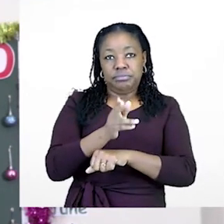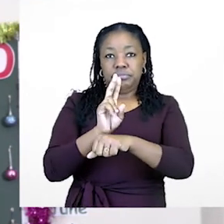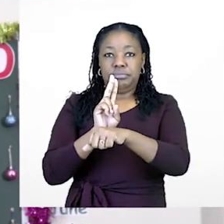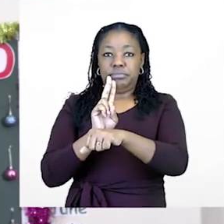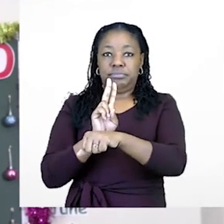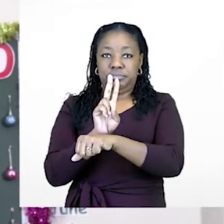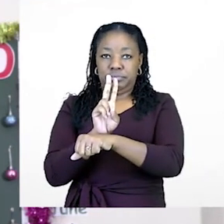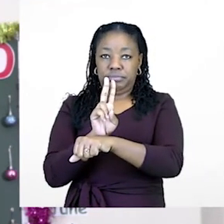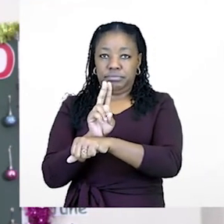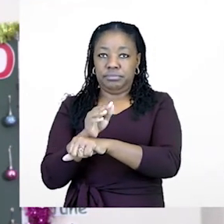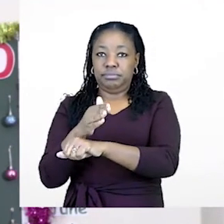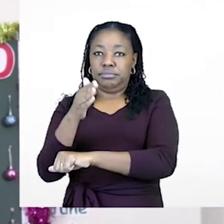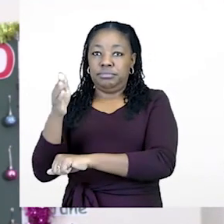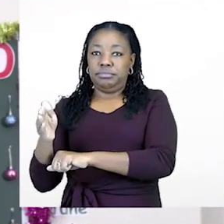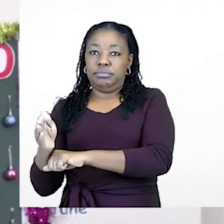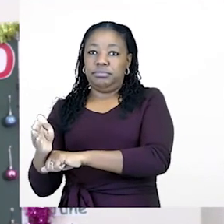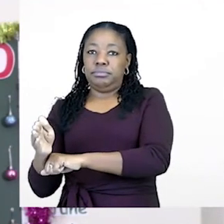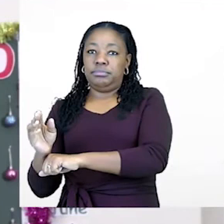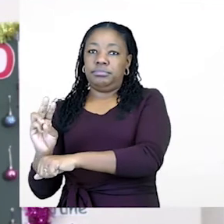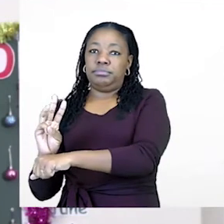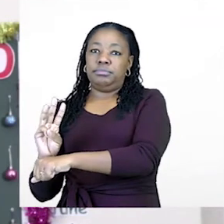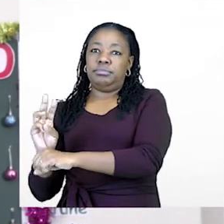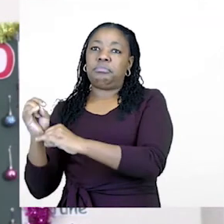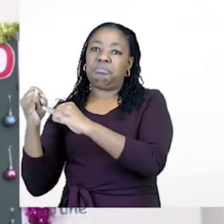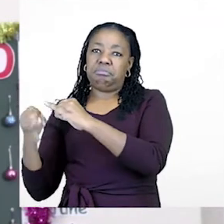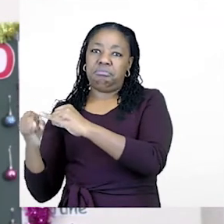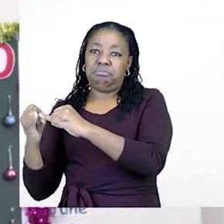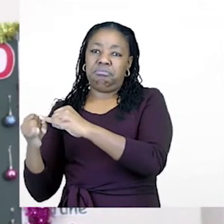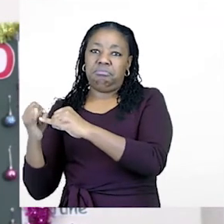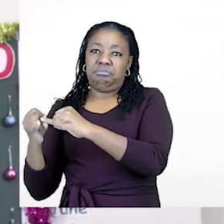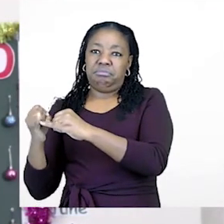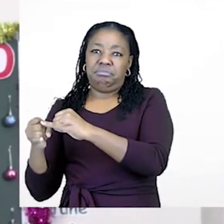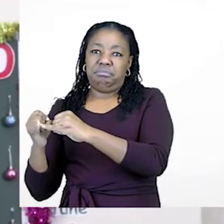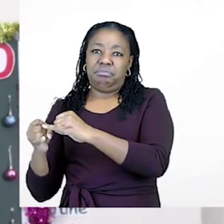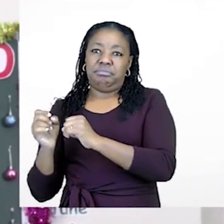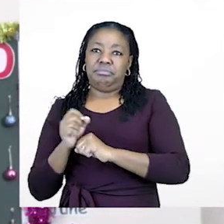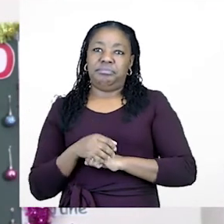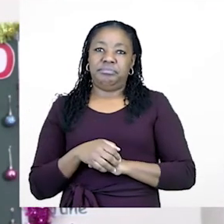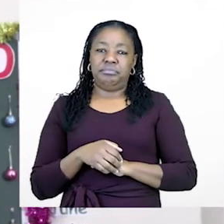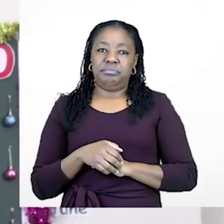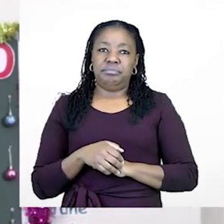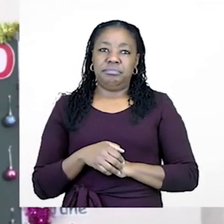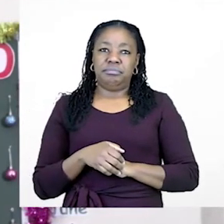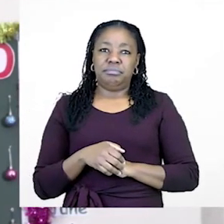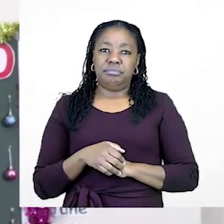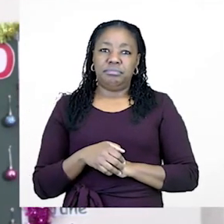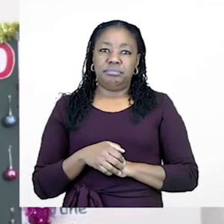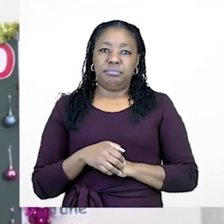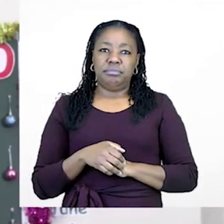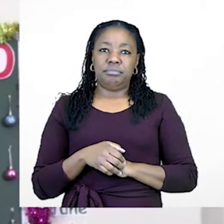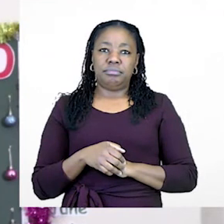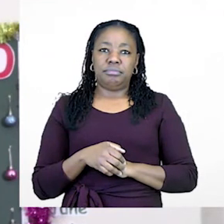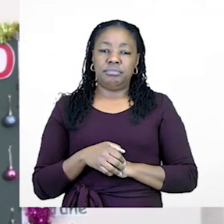middle, and here we can have last. So the first thing you need to remember is